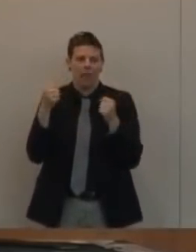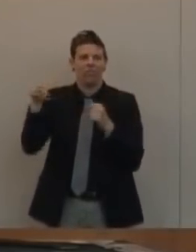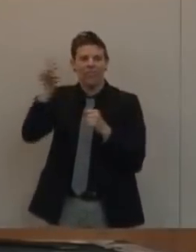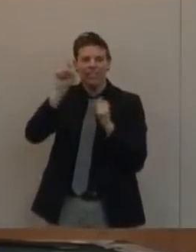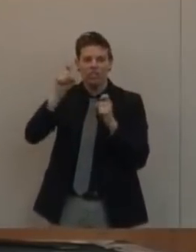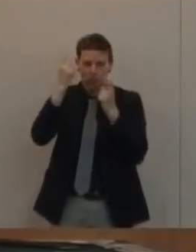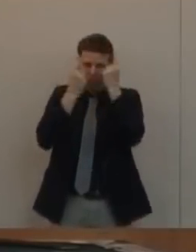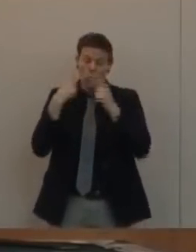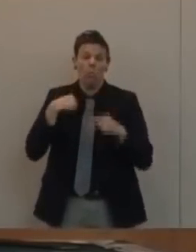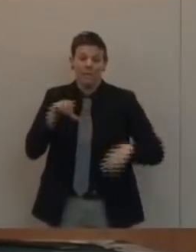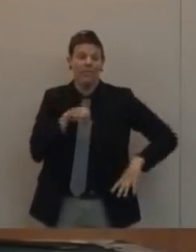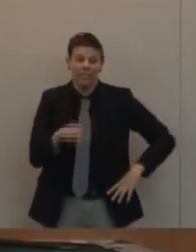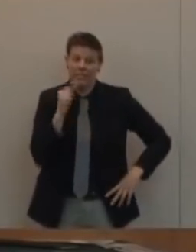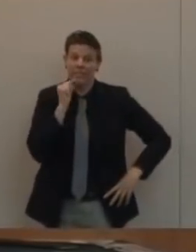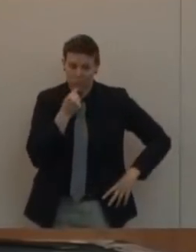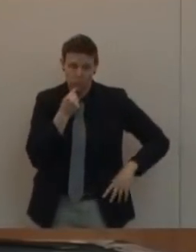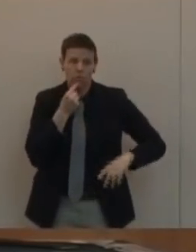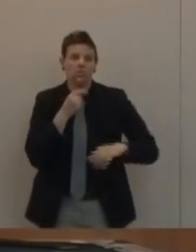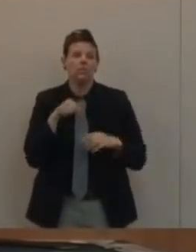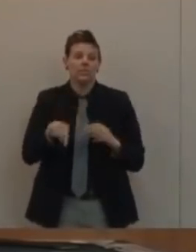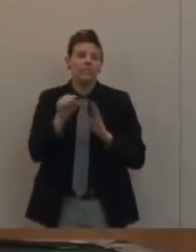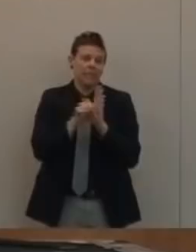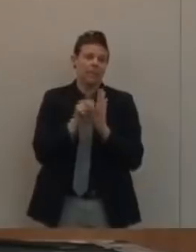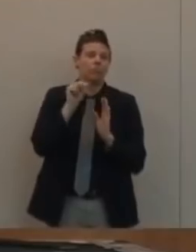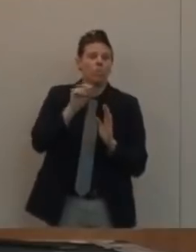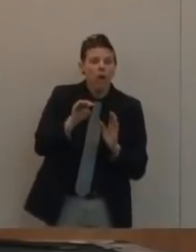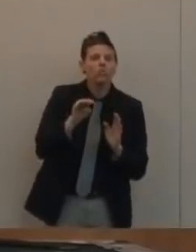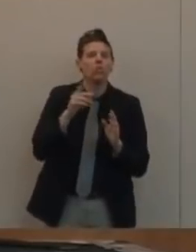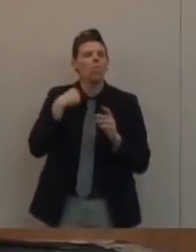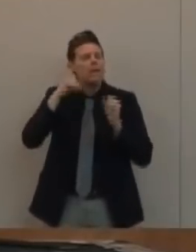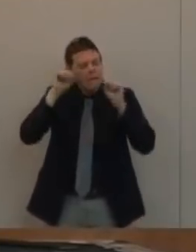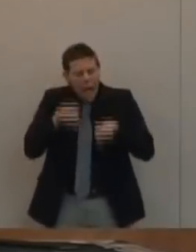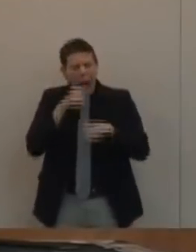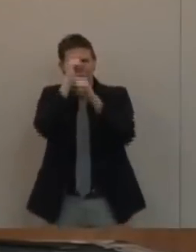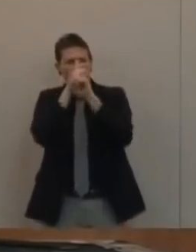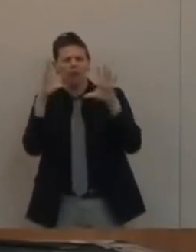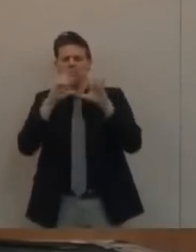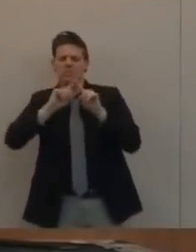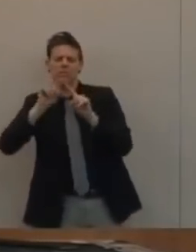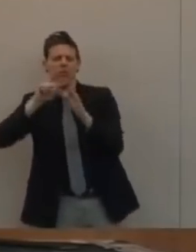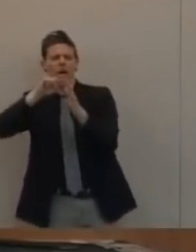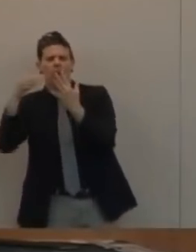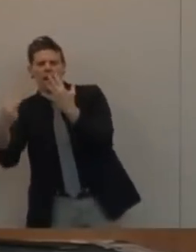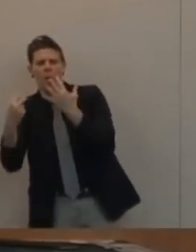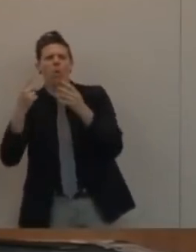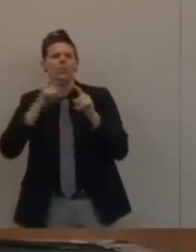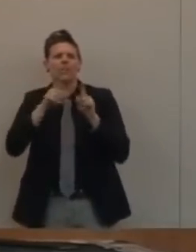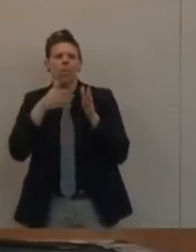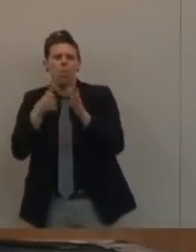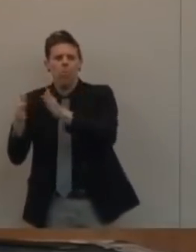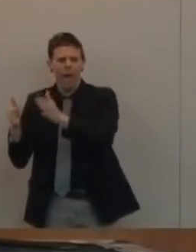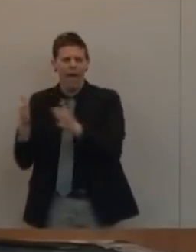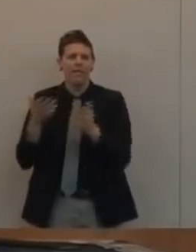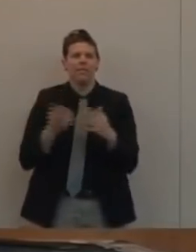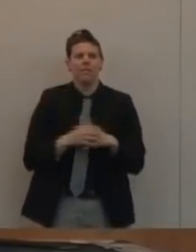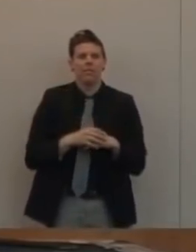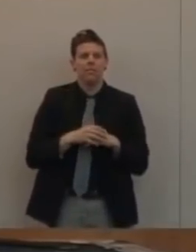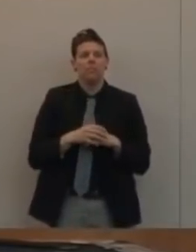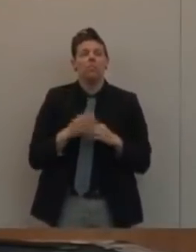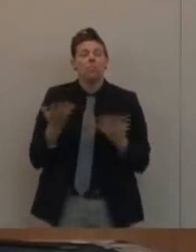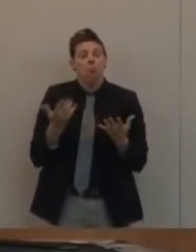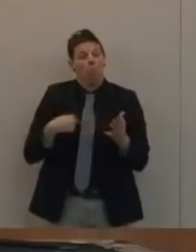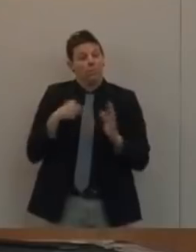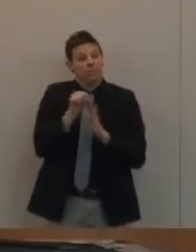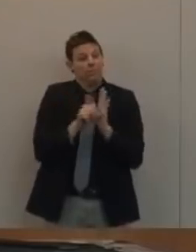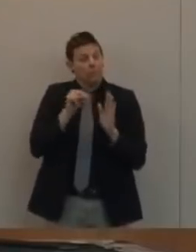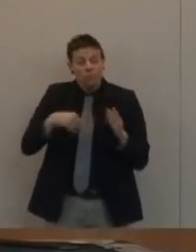and there are a number of ways to do that much more effectively than the manner in which we do in New Mexico, which is great